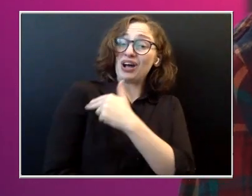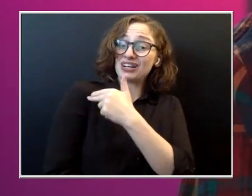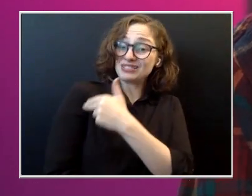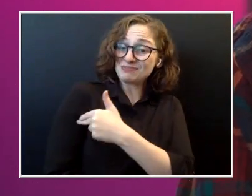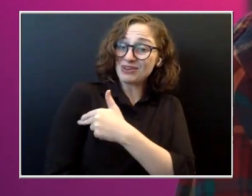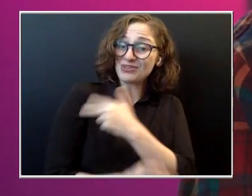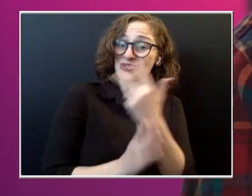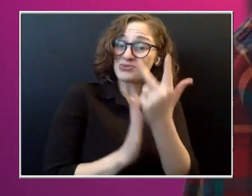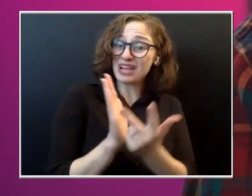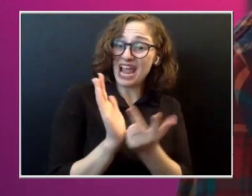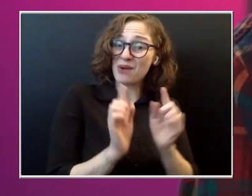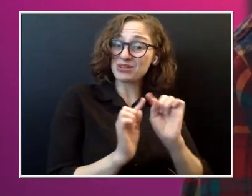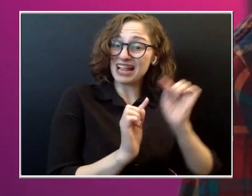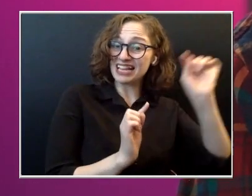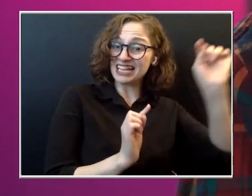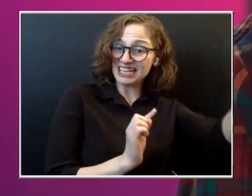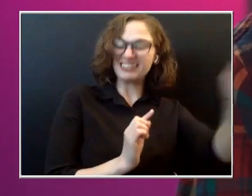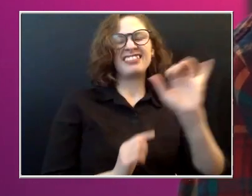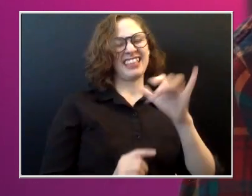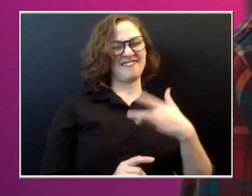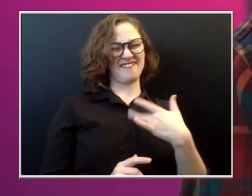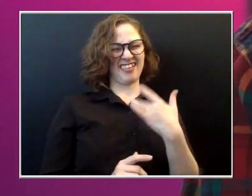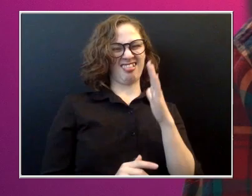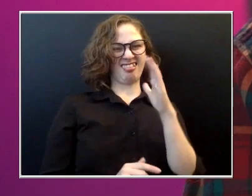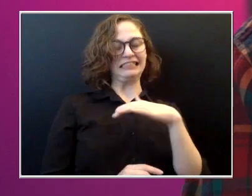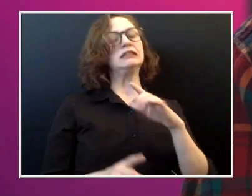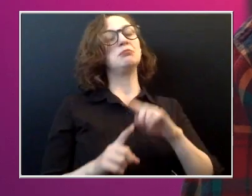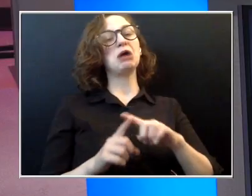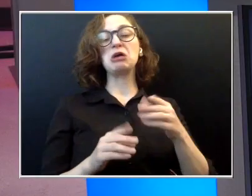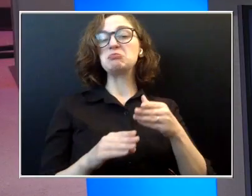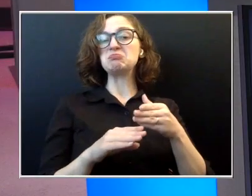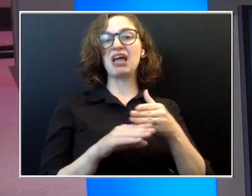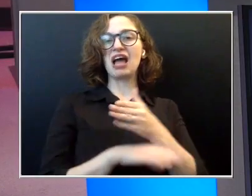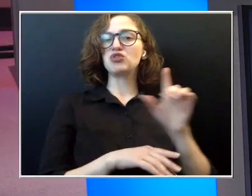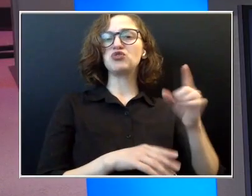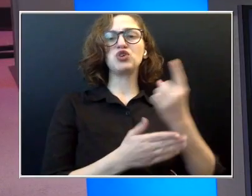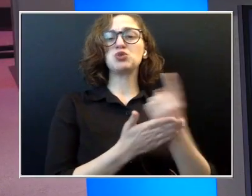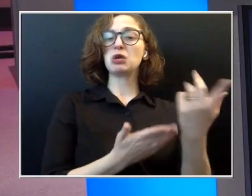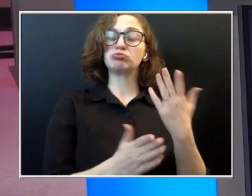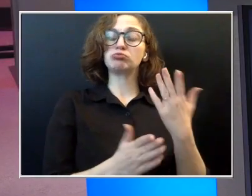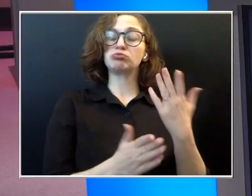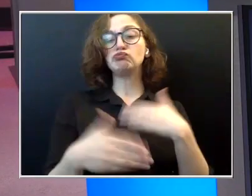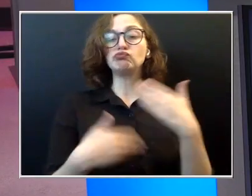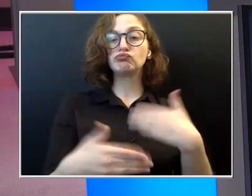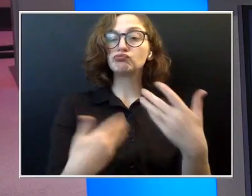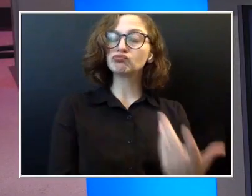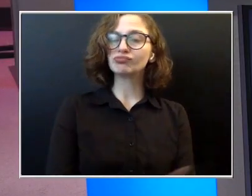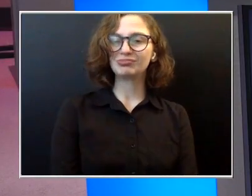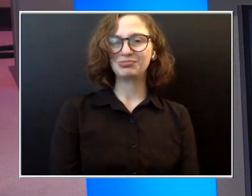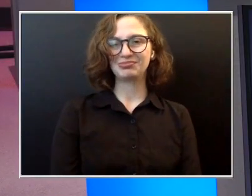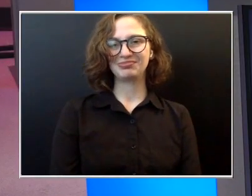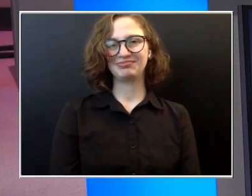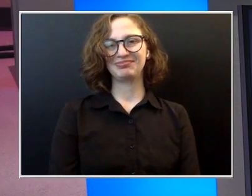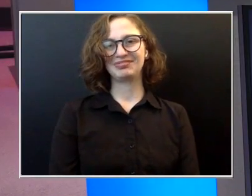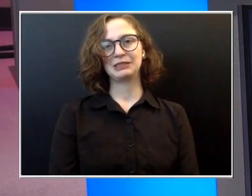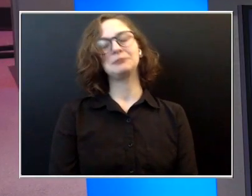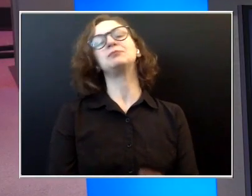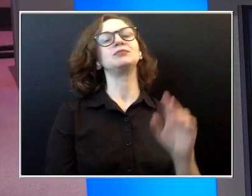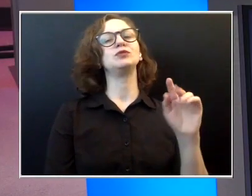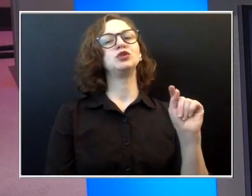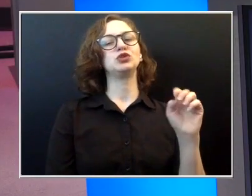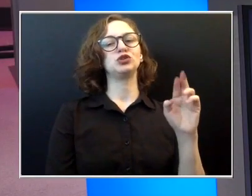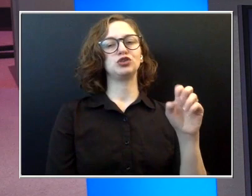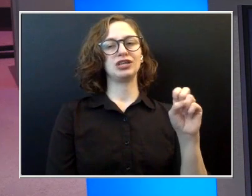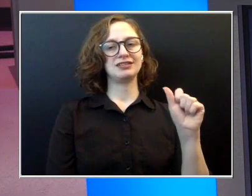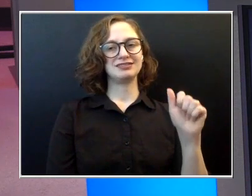but after that first week, it just kept moving forward then. Teresa wants to know, what's it like seeing your grandson? How old is